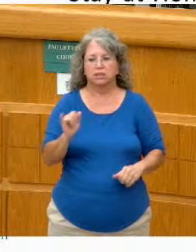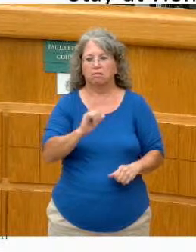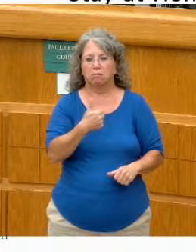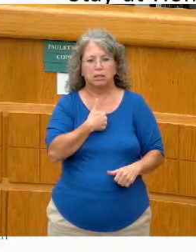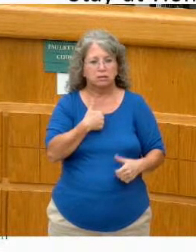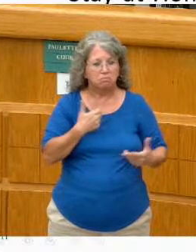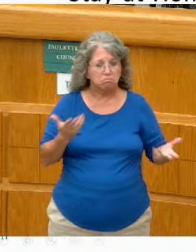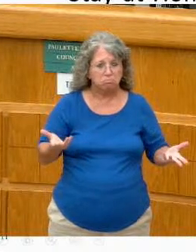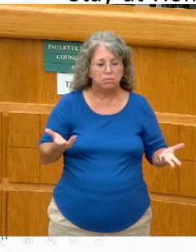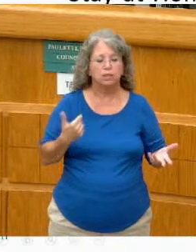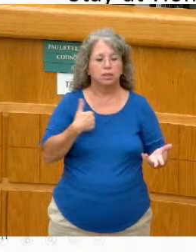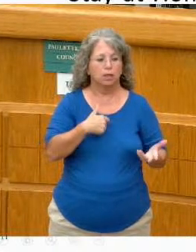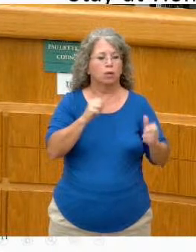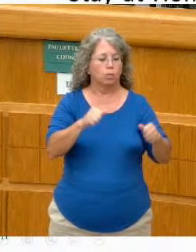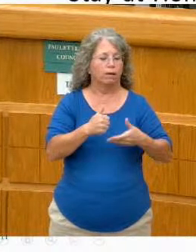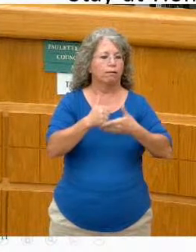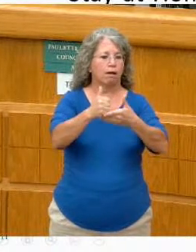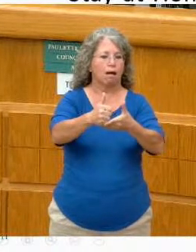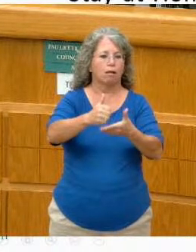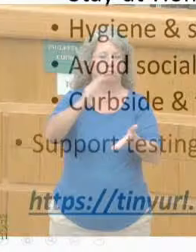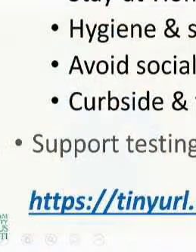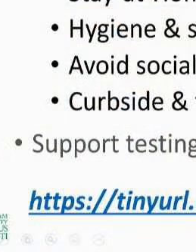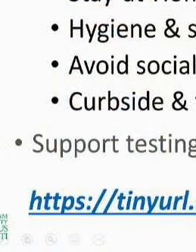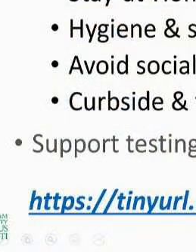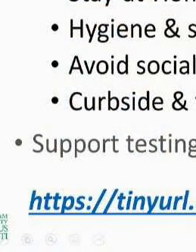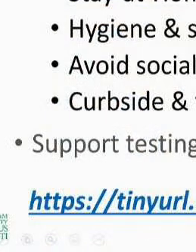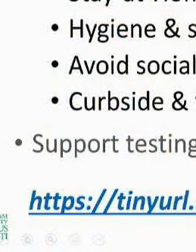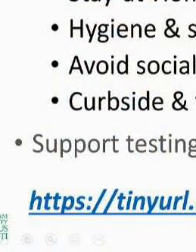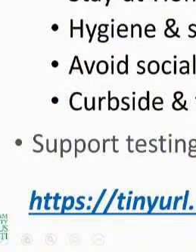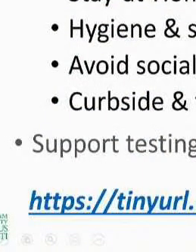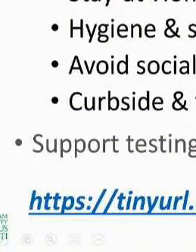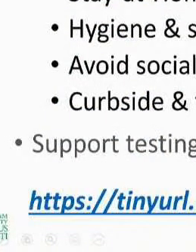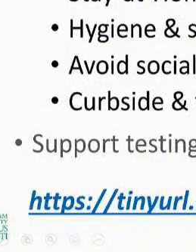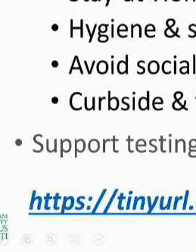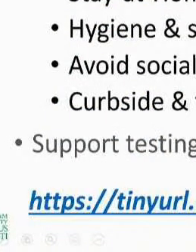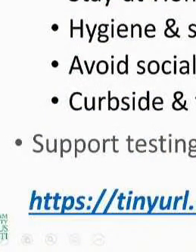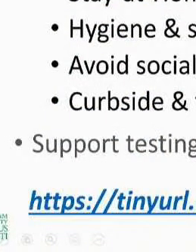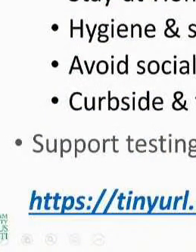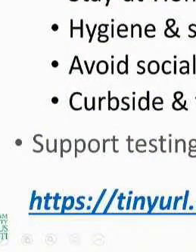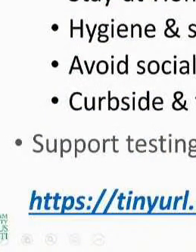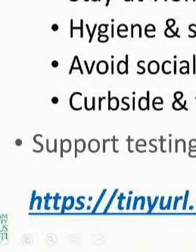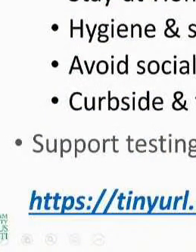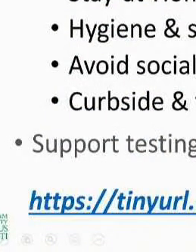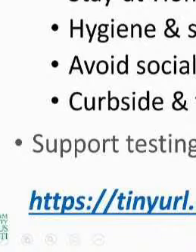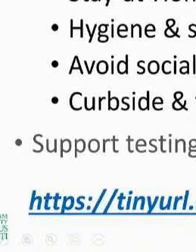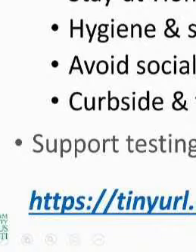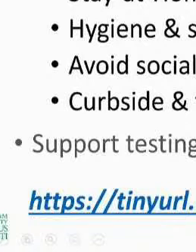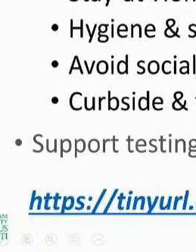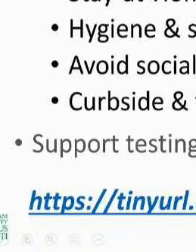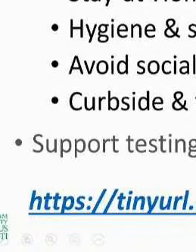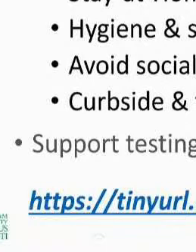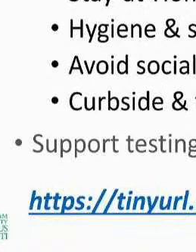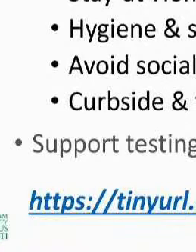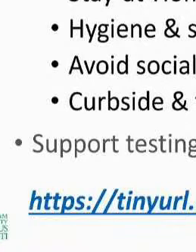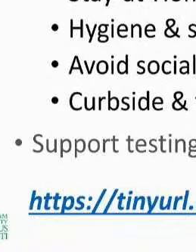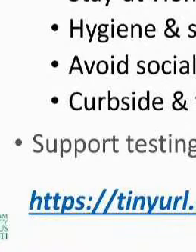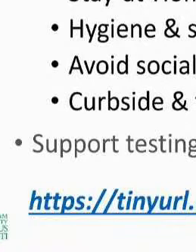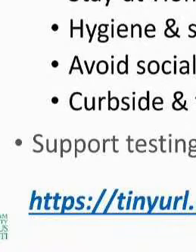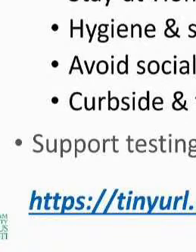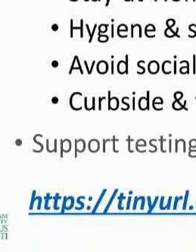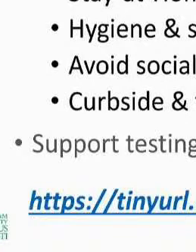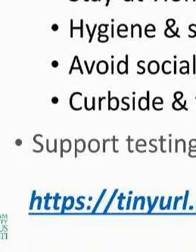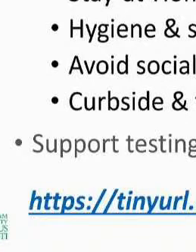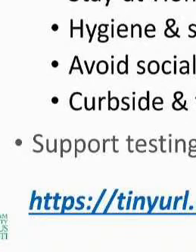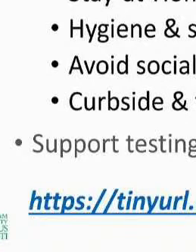COVID-19 also. Wear a mask. It can decrease the transmission rate by up to 50%. If 2 people are wearing masks,